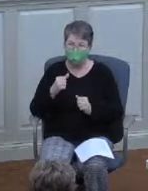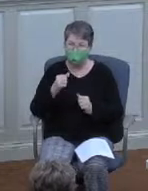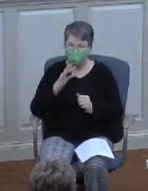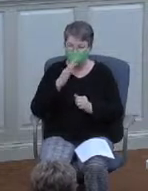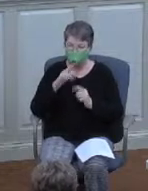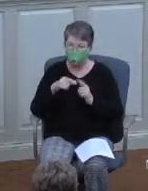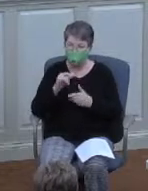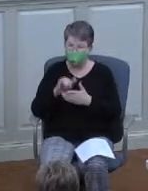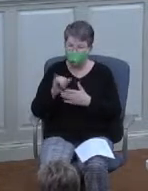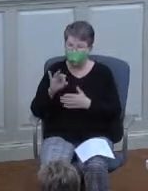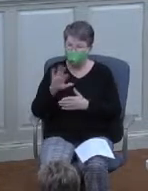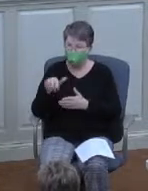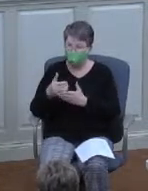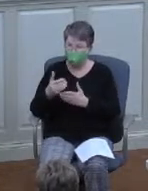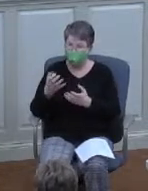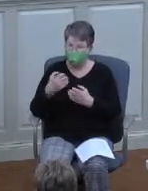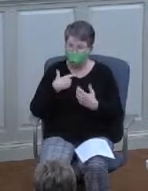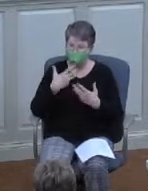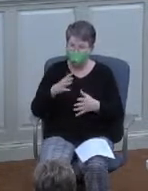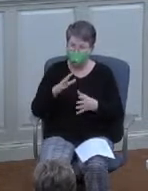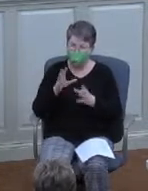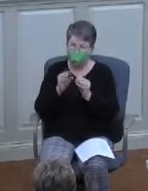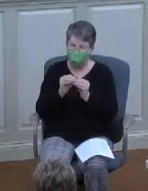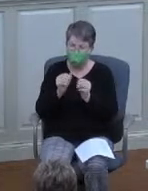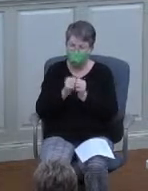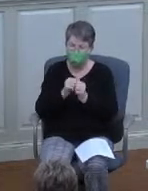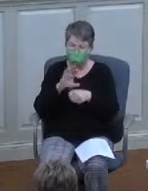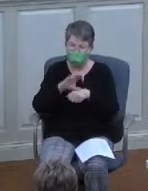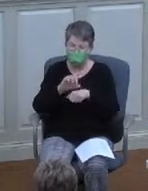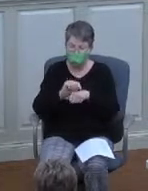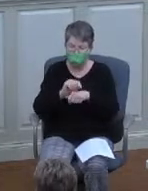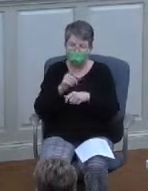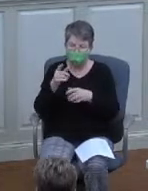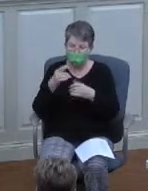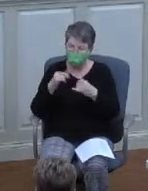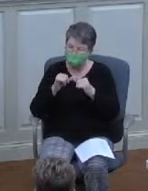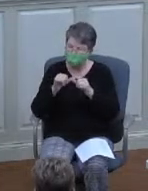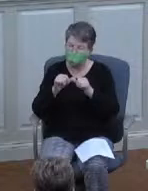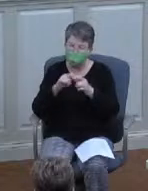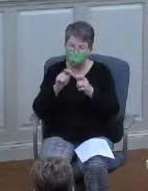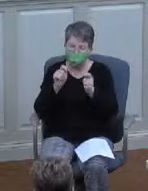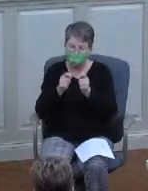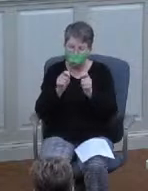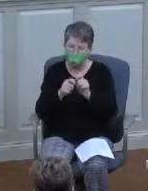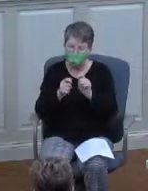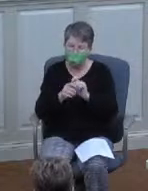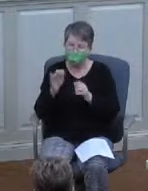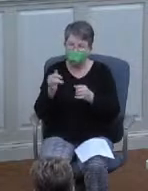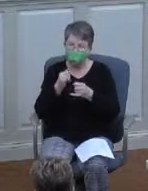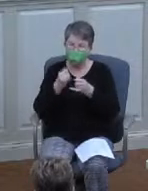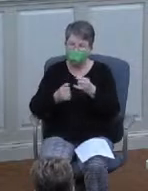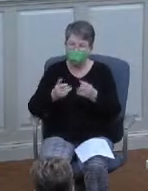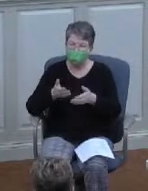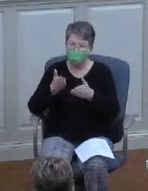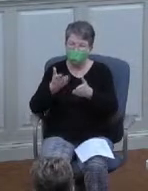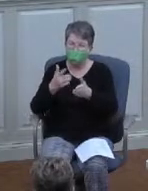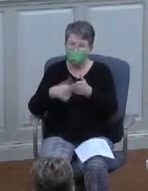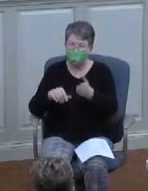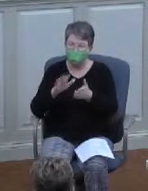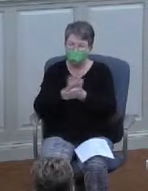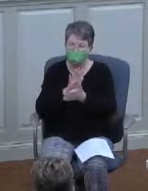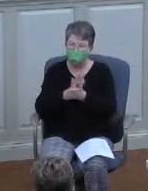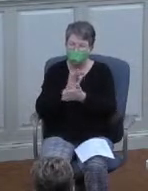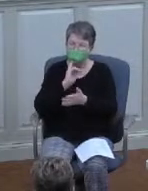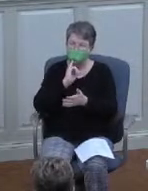like. We have met with a consultant again, and he continues to refine his final presentation in terms of what document is